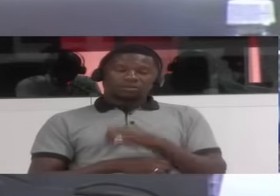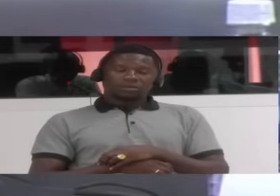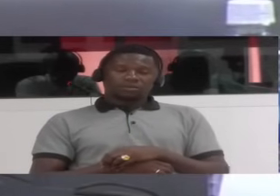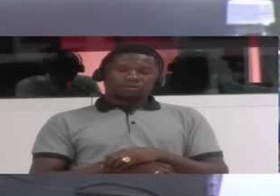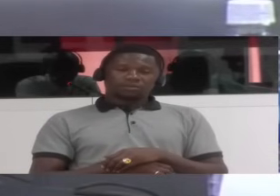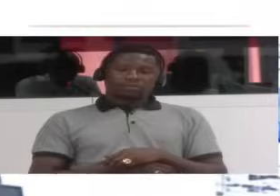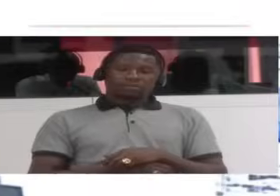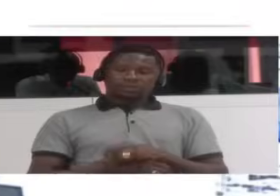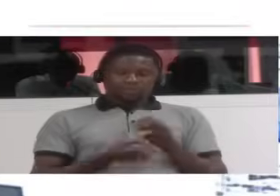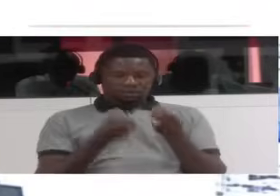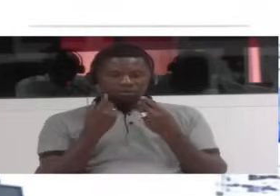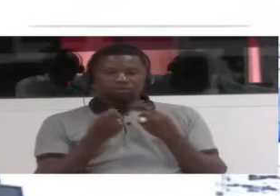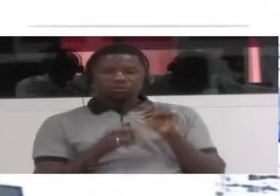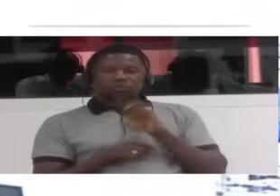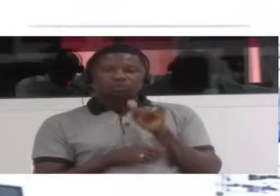tell us which one?